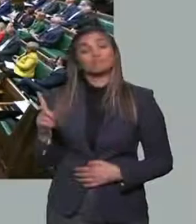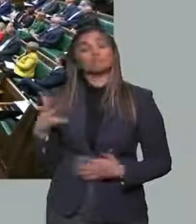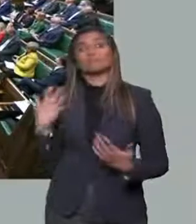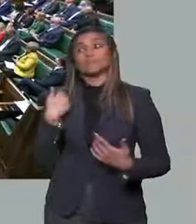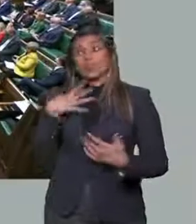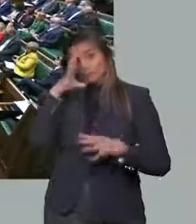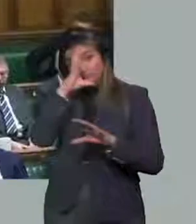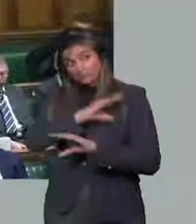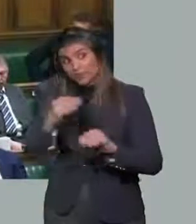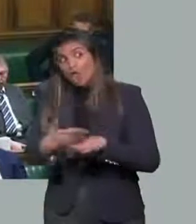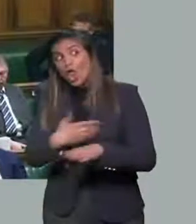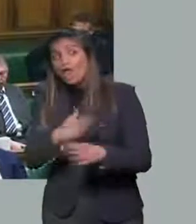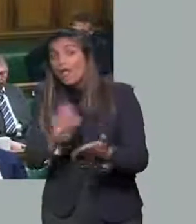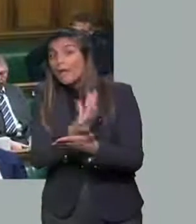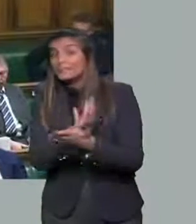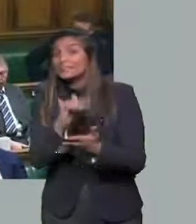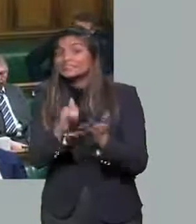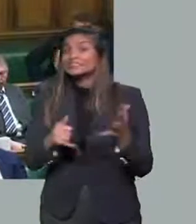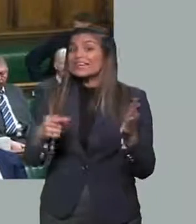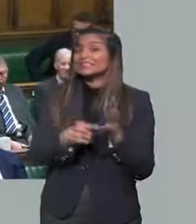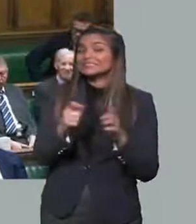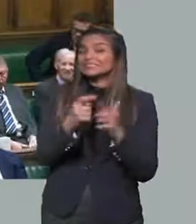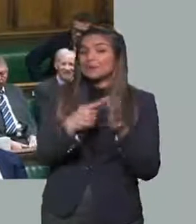early happy St Patrick's Day?